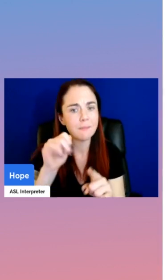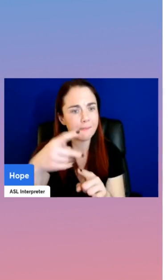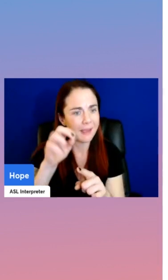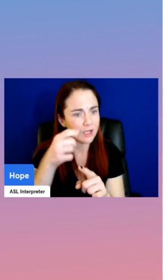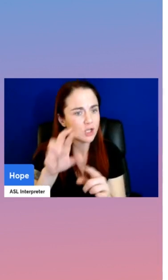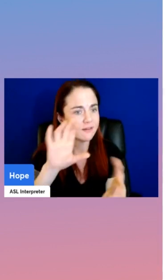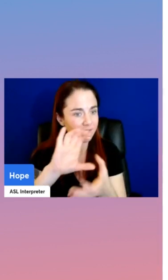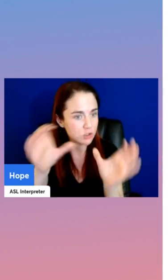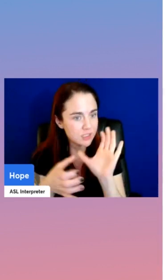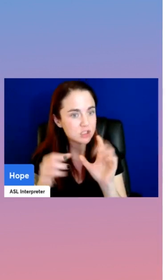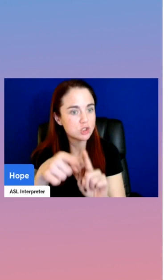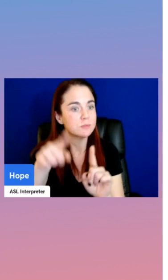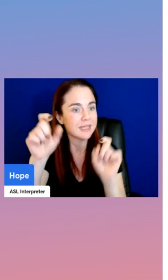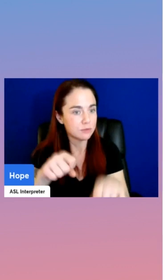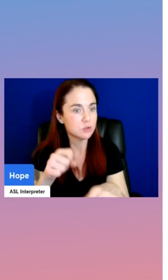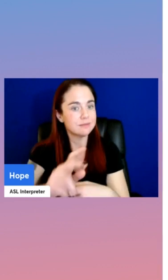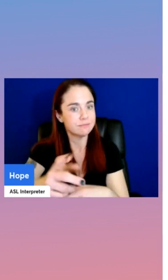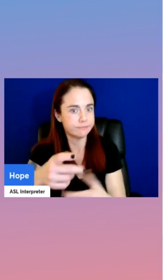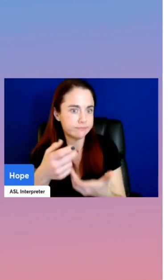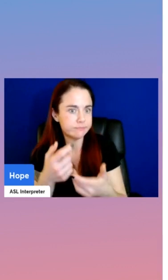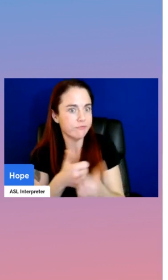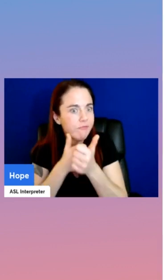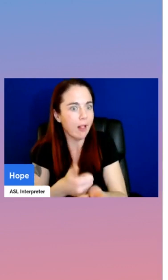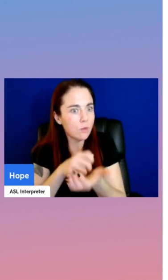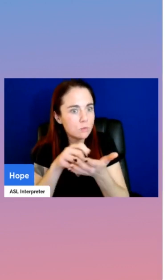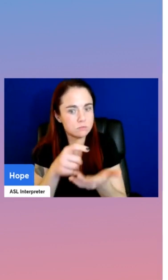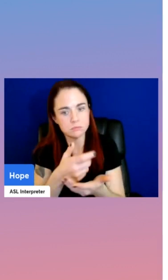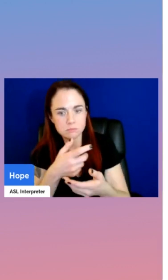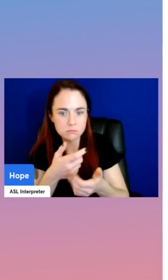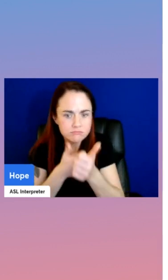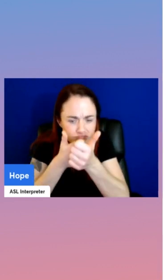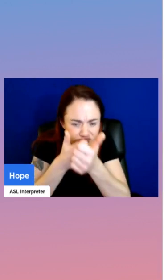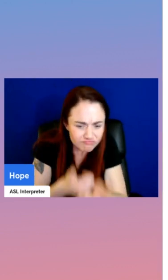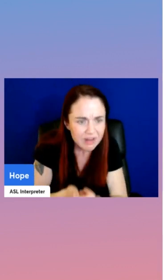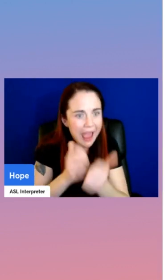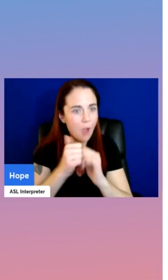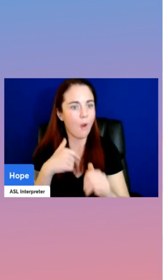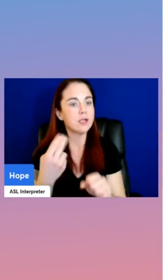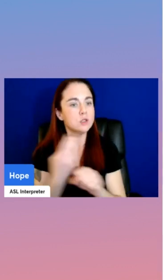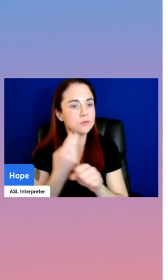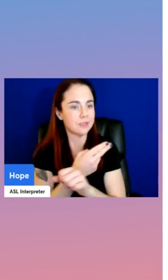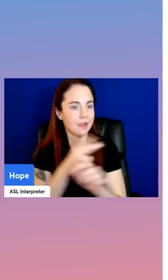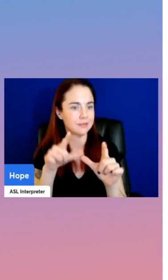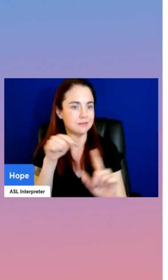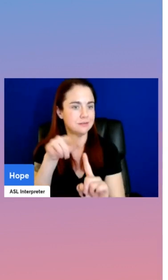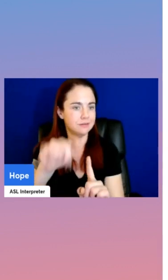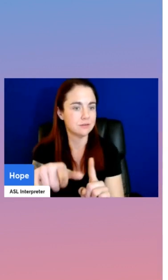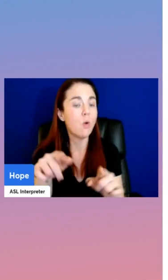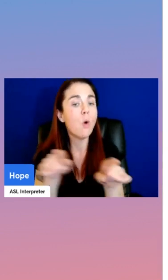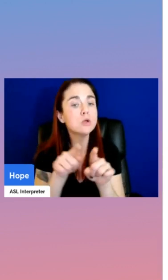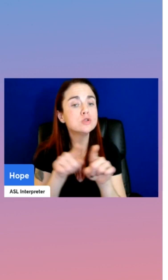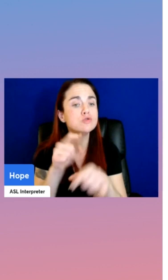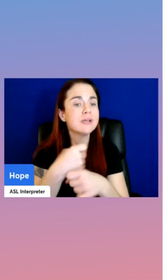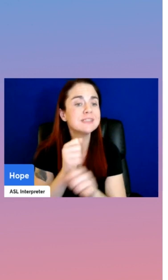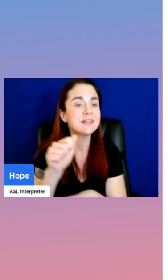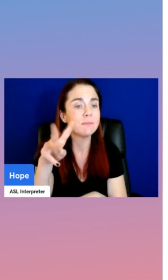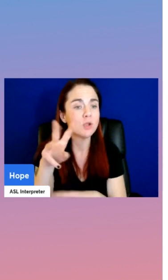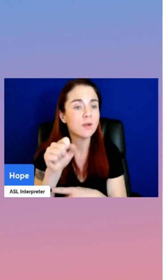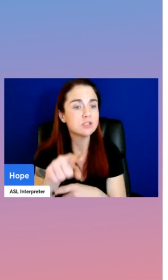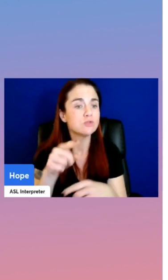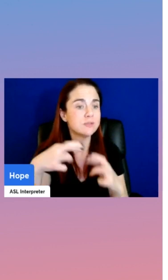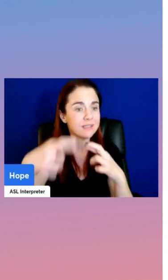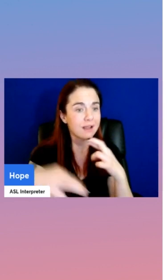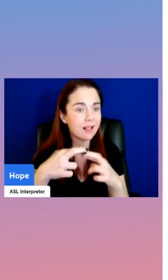to keep account of my instances and how do I consume licenses. It also creates an AWS recycle